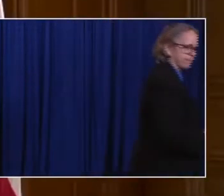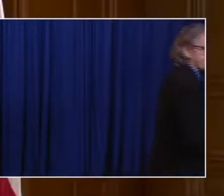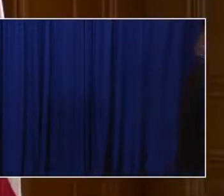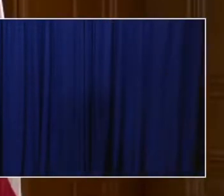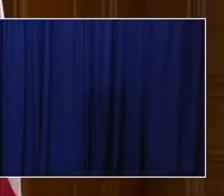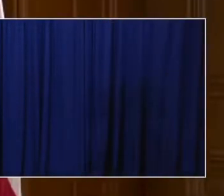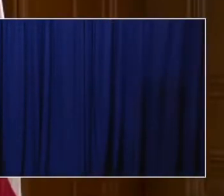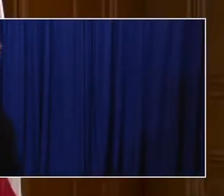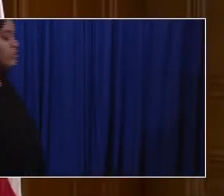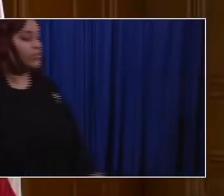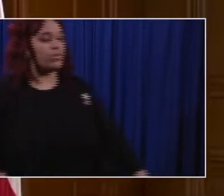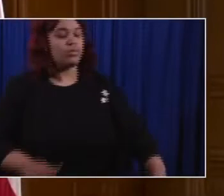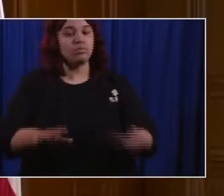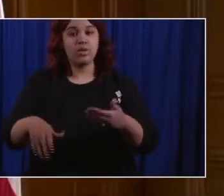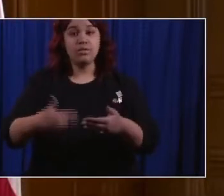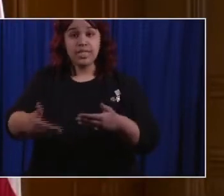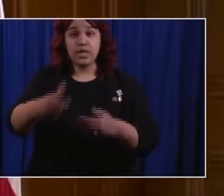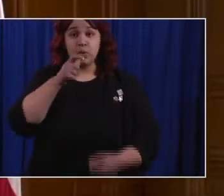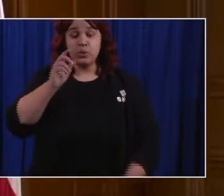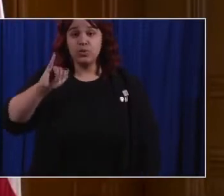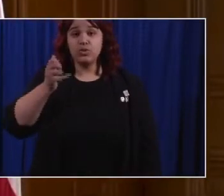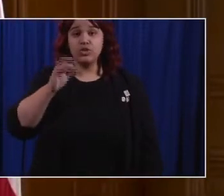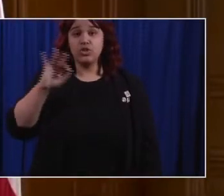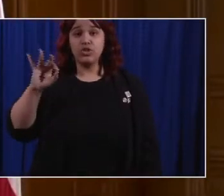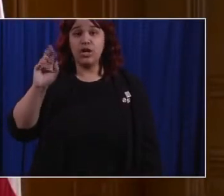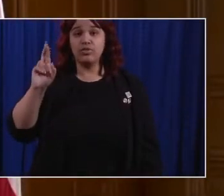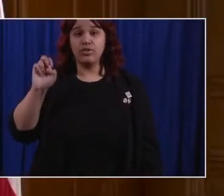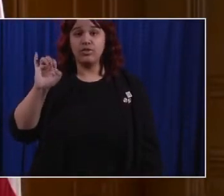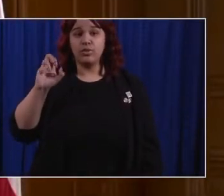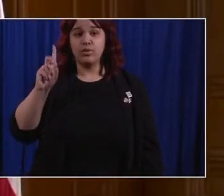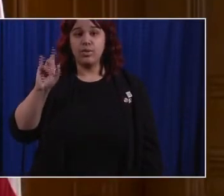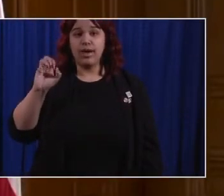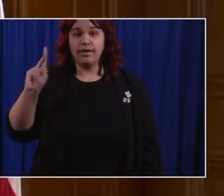Next question is from Jeff Reddick at WSYX in Columbus.